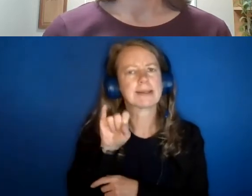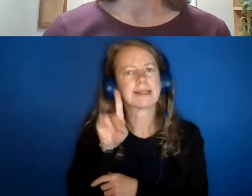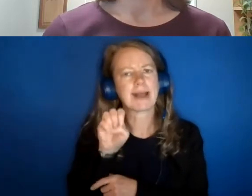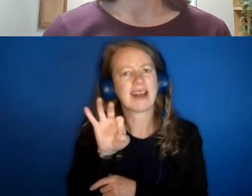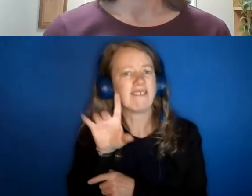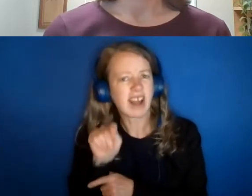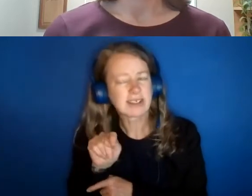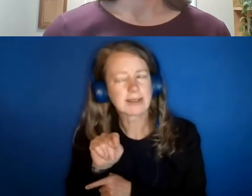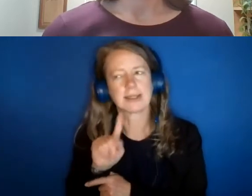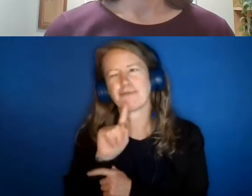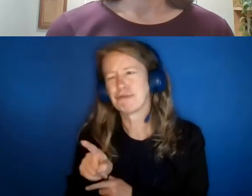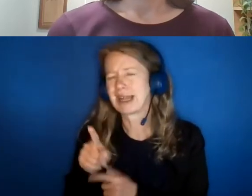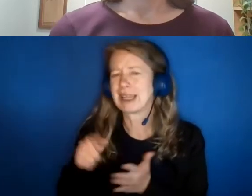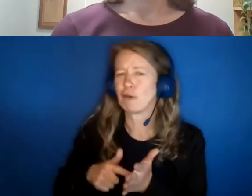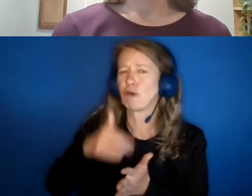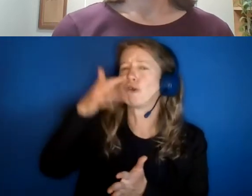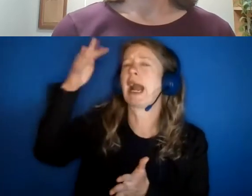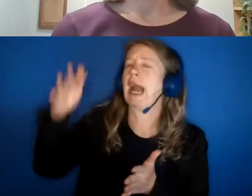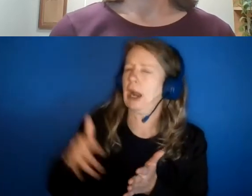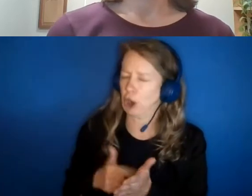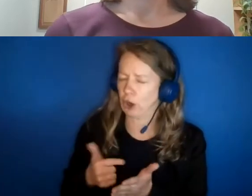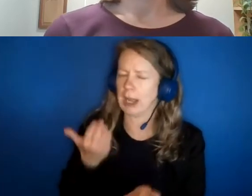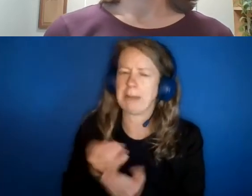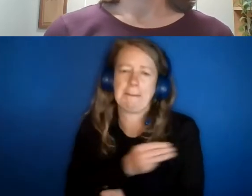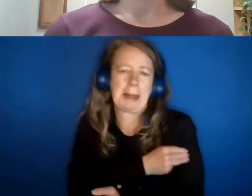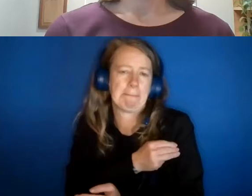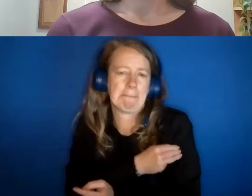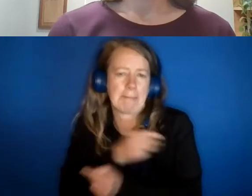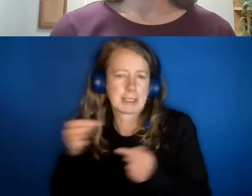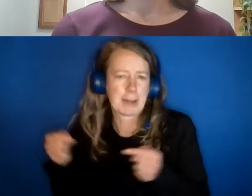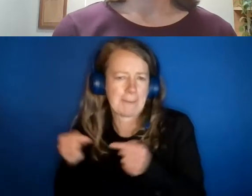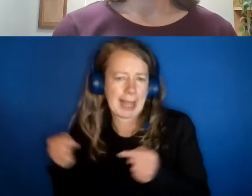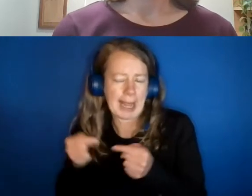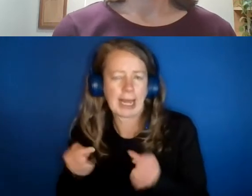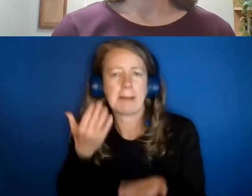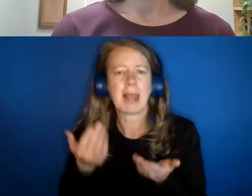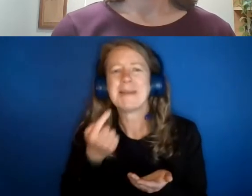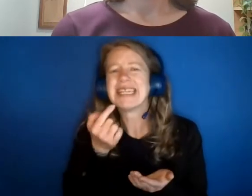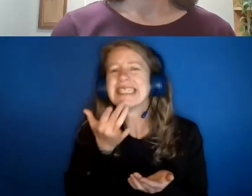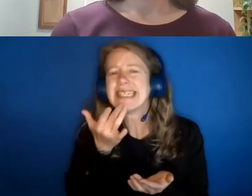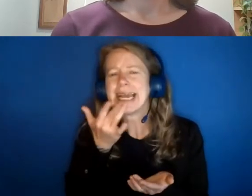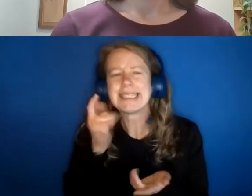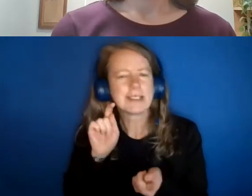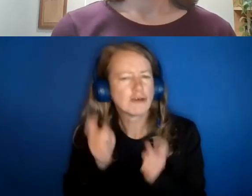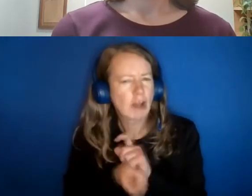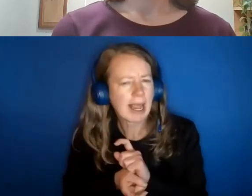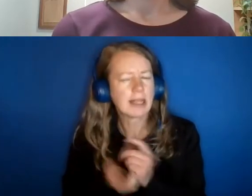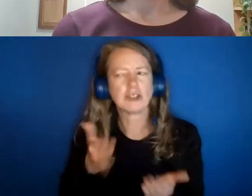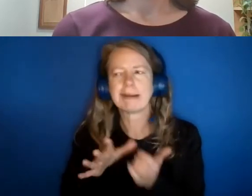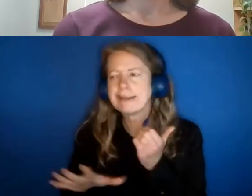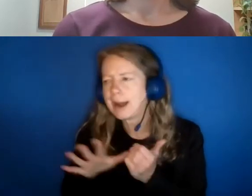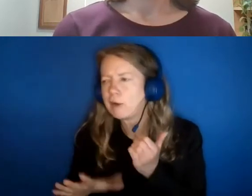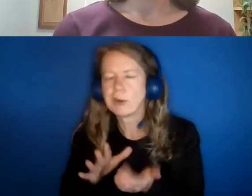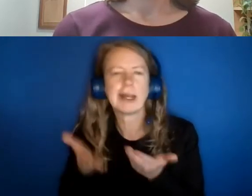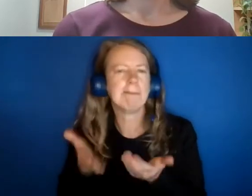rare ones, so muscle pain, change in taste, diarrhea, high blood pressure,